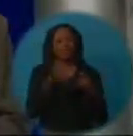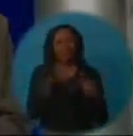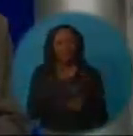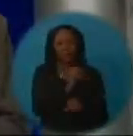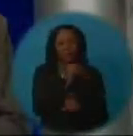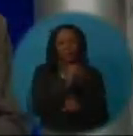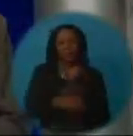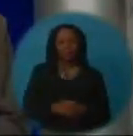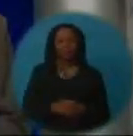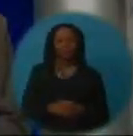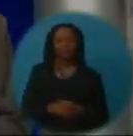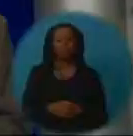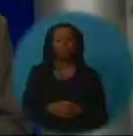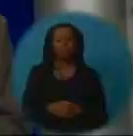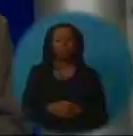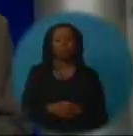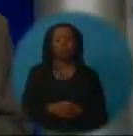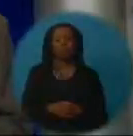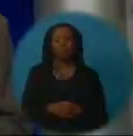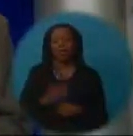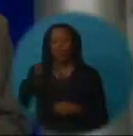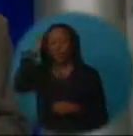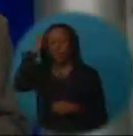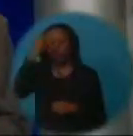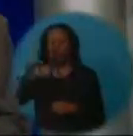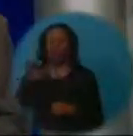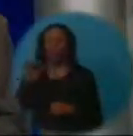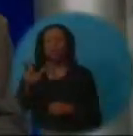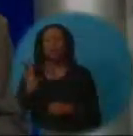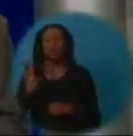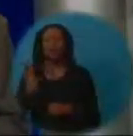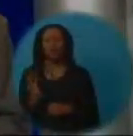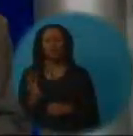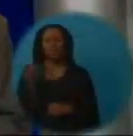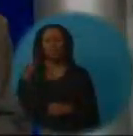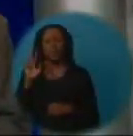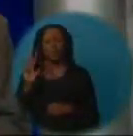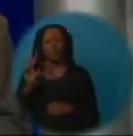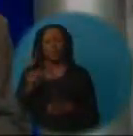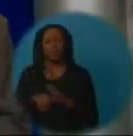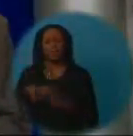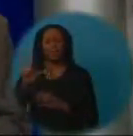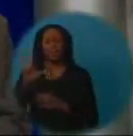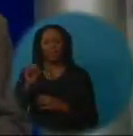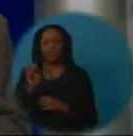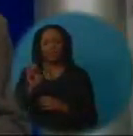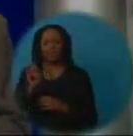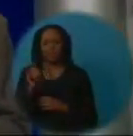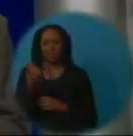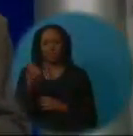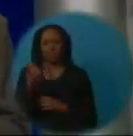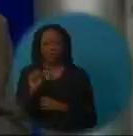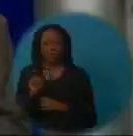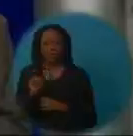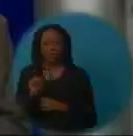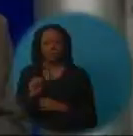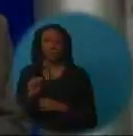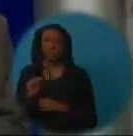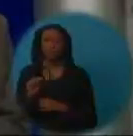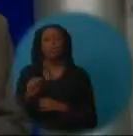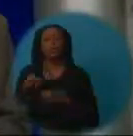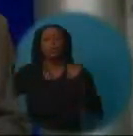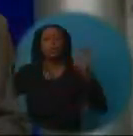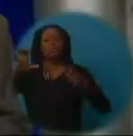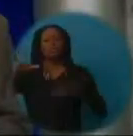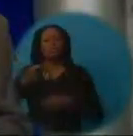Cardiff this evening. Sent into bat, India wrapped up 304 for 6 in 50 overs after a delayed start due to